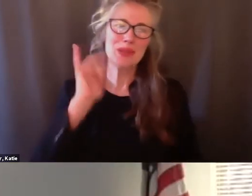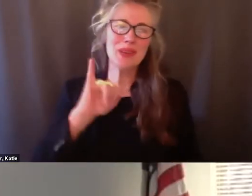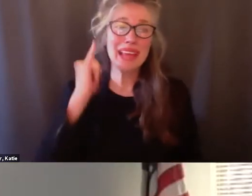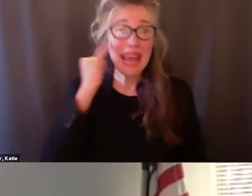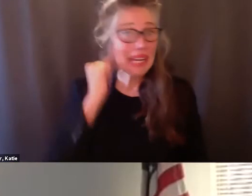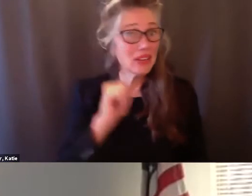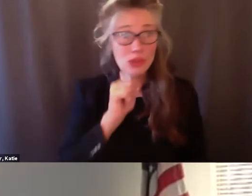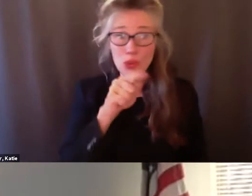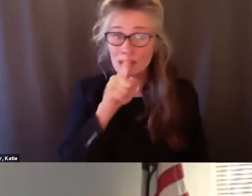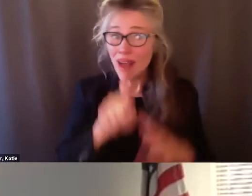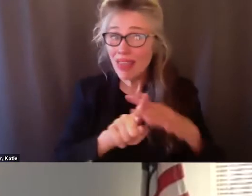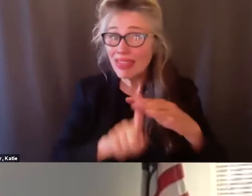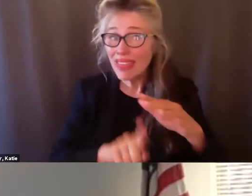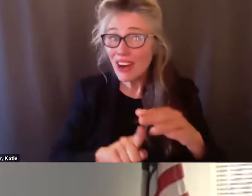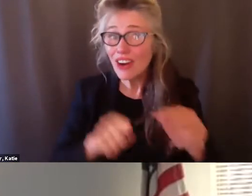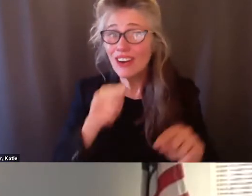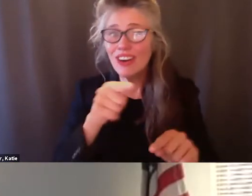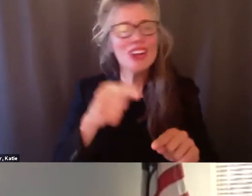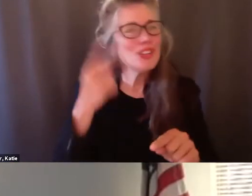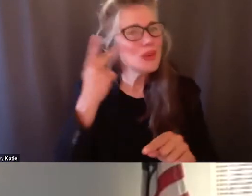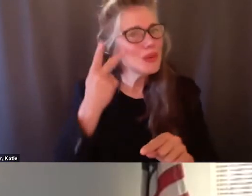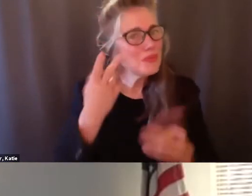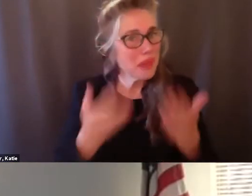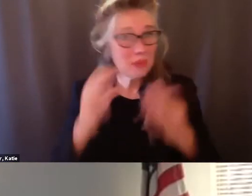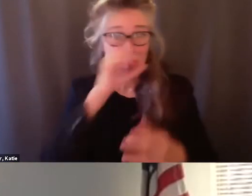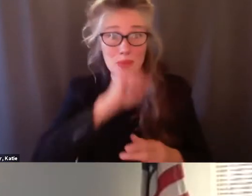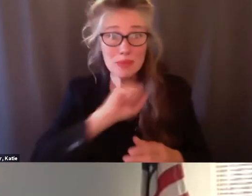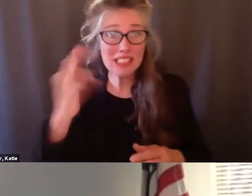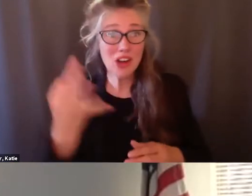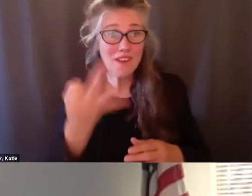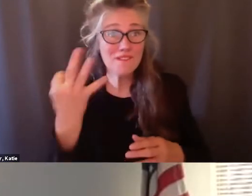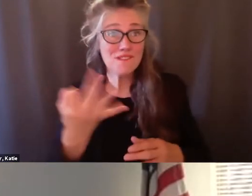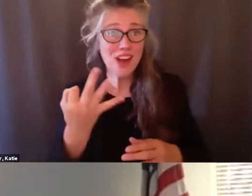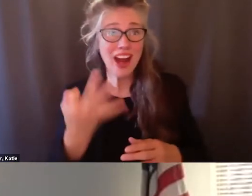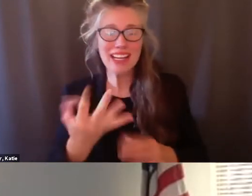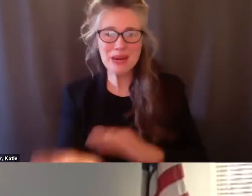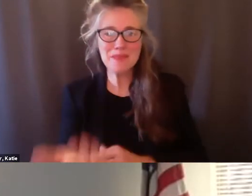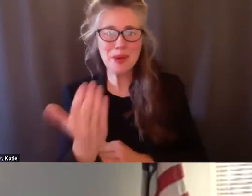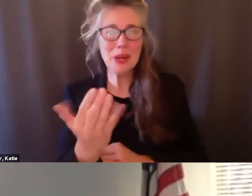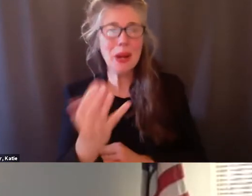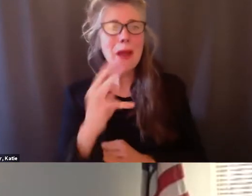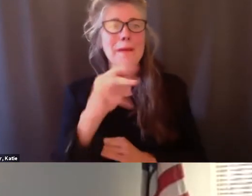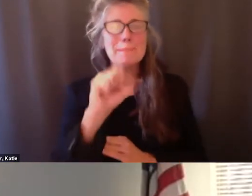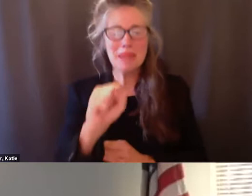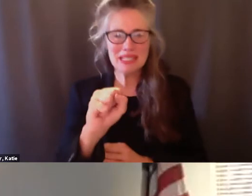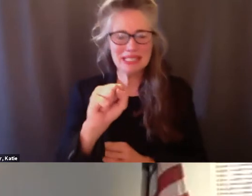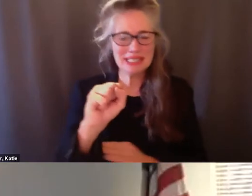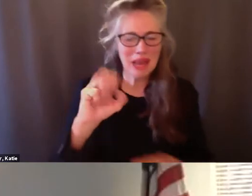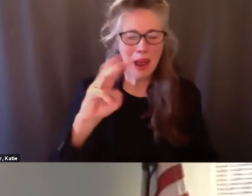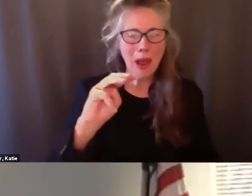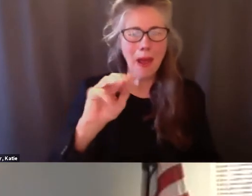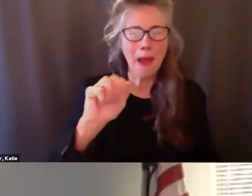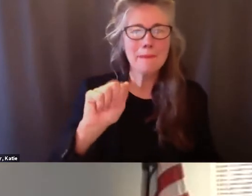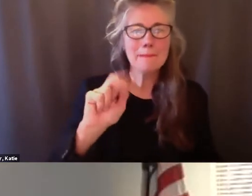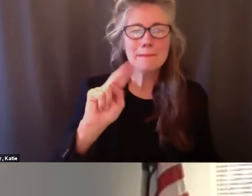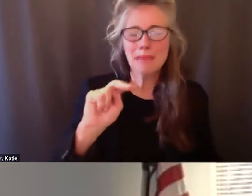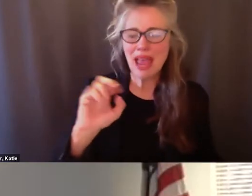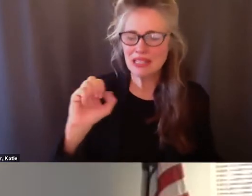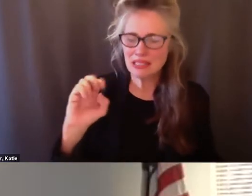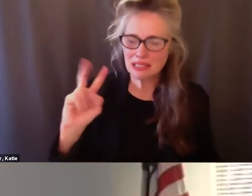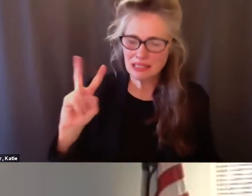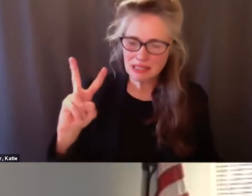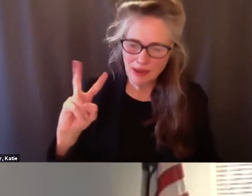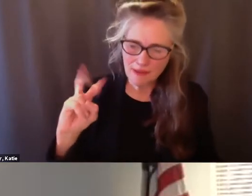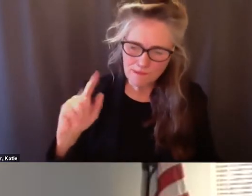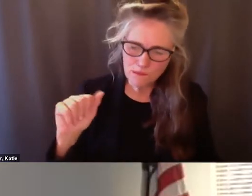out on hearing on Friday morning Ms. Sims Moten sang for us, and that added a fabulous